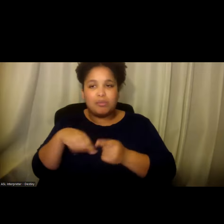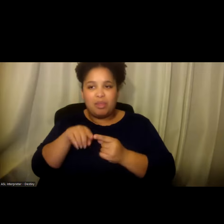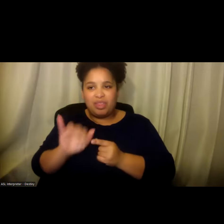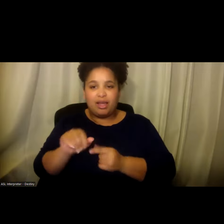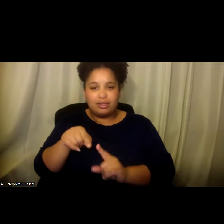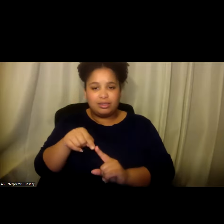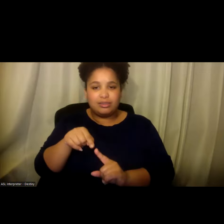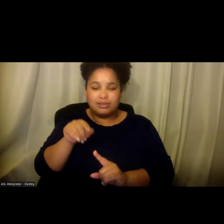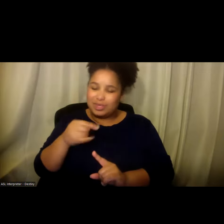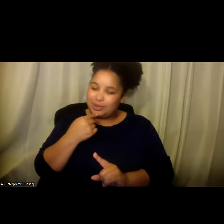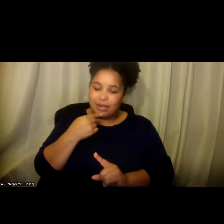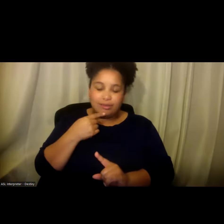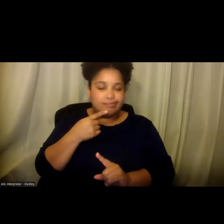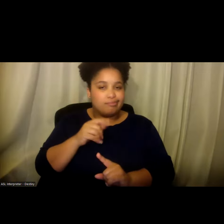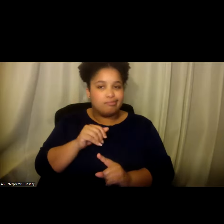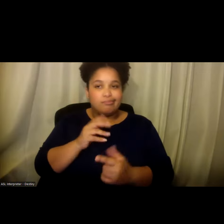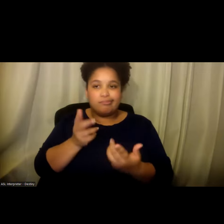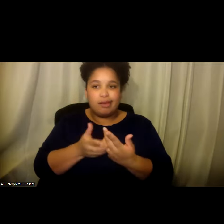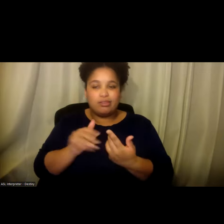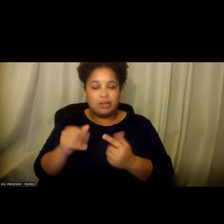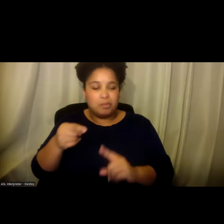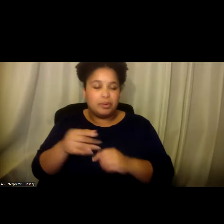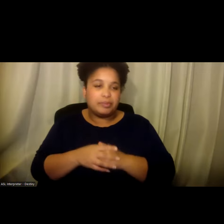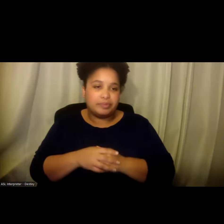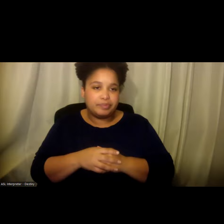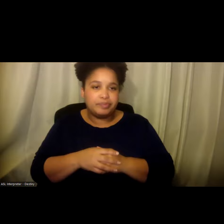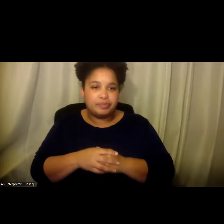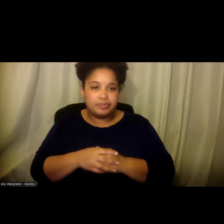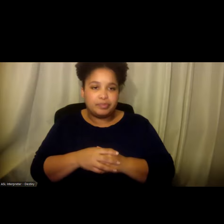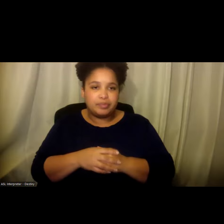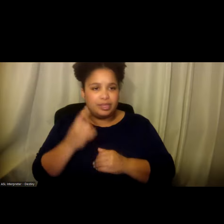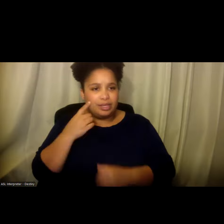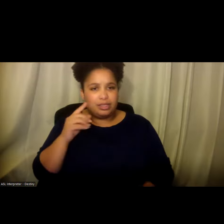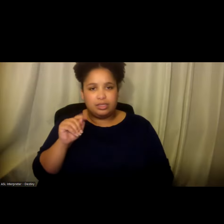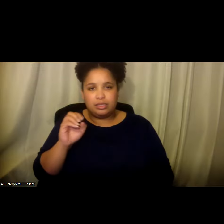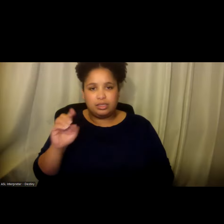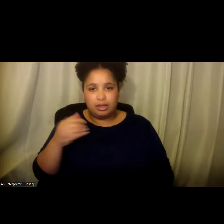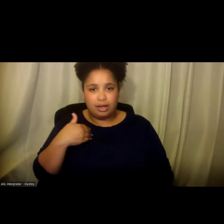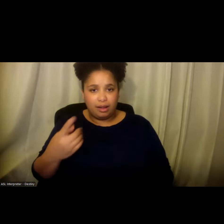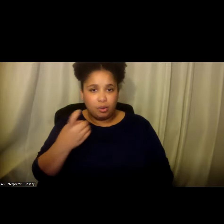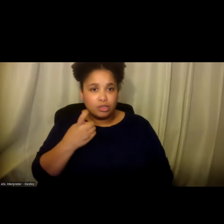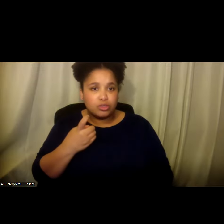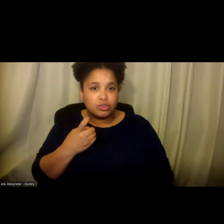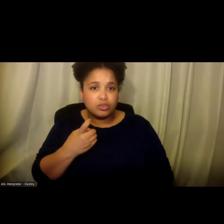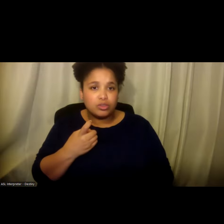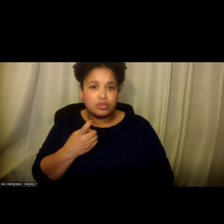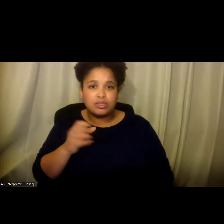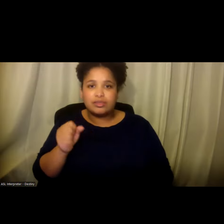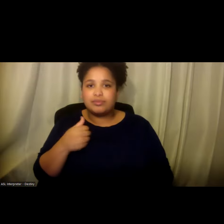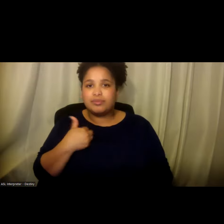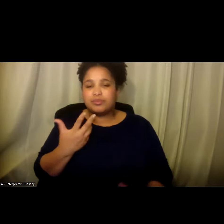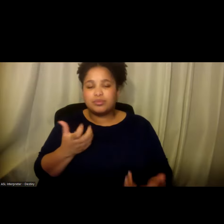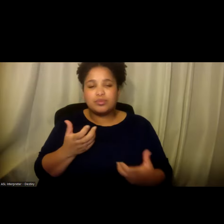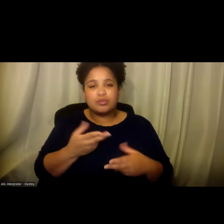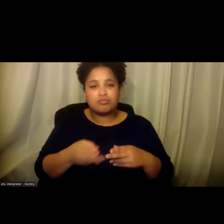address exactly that point. So really good point. And I think Todd had a question. Yeah, I just wanted to